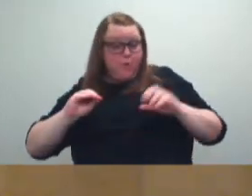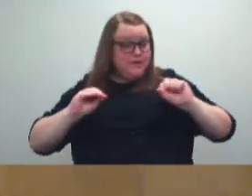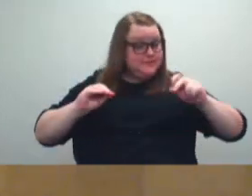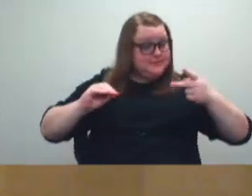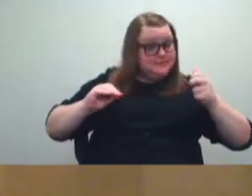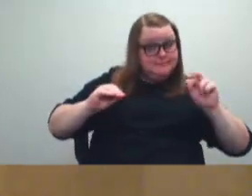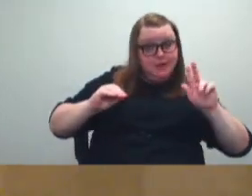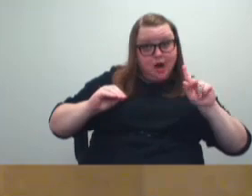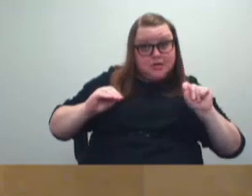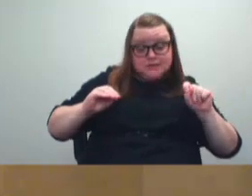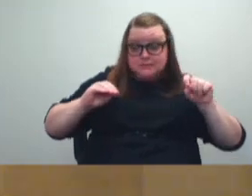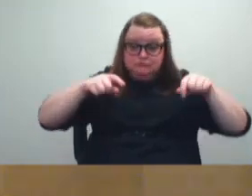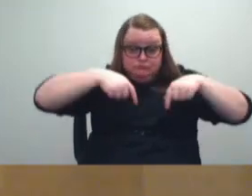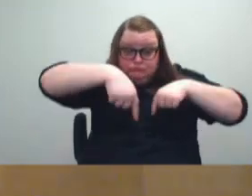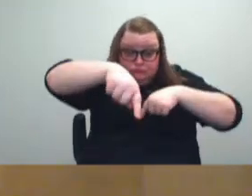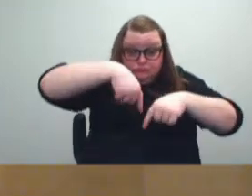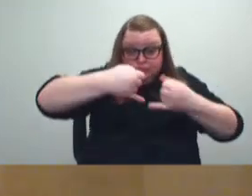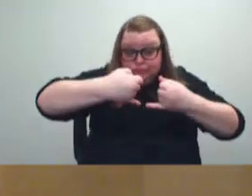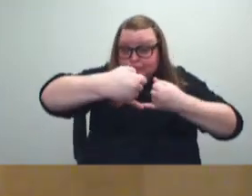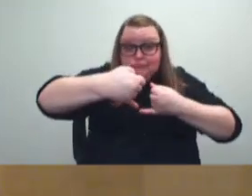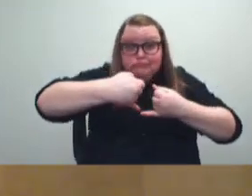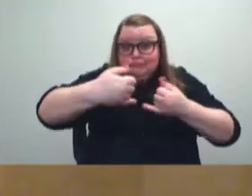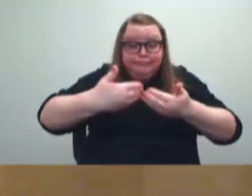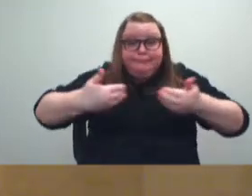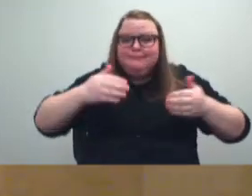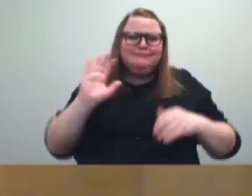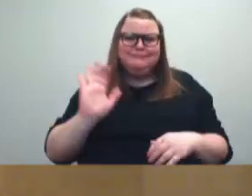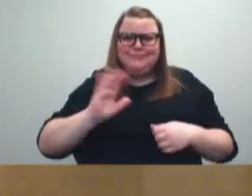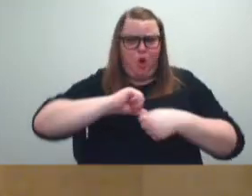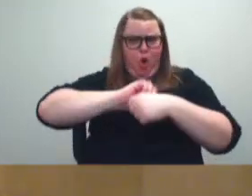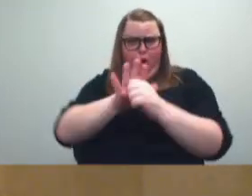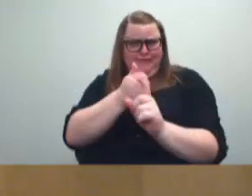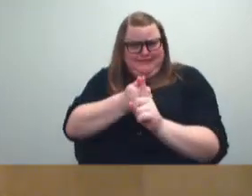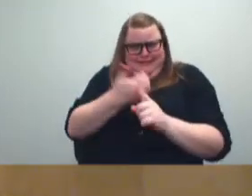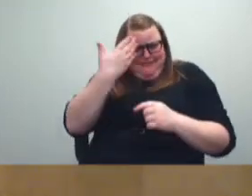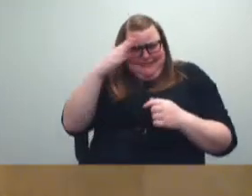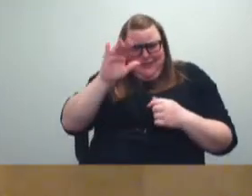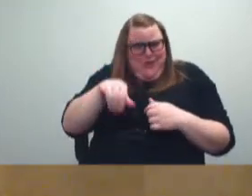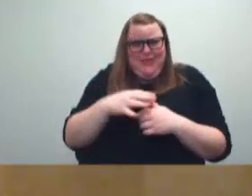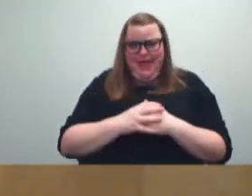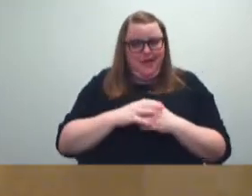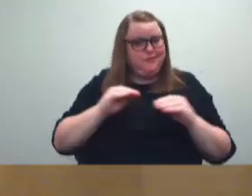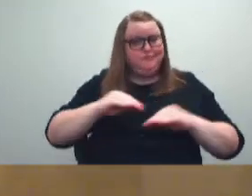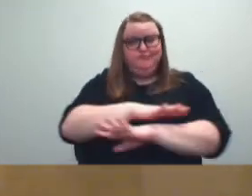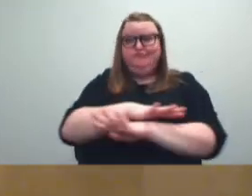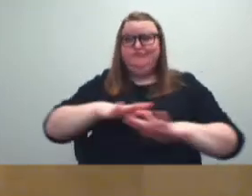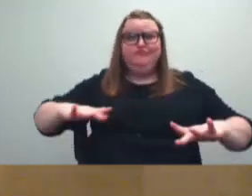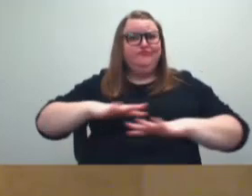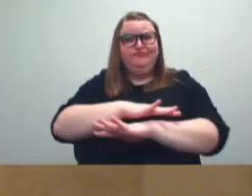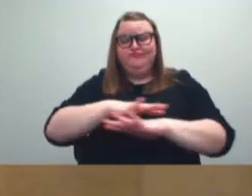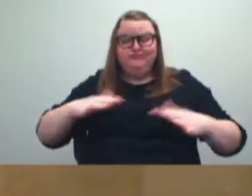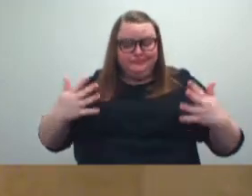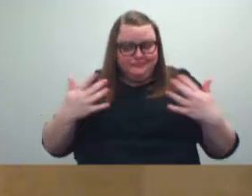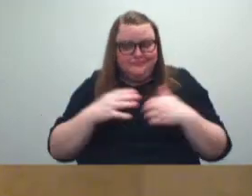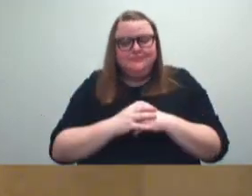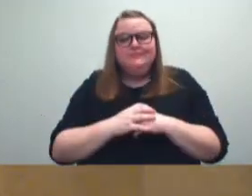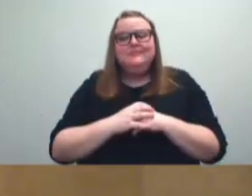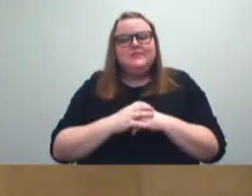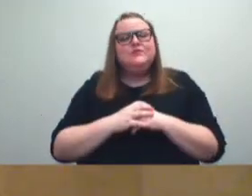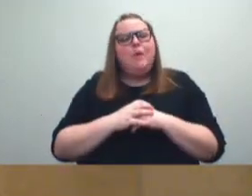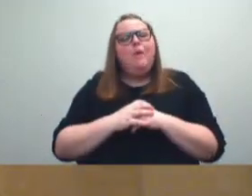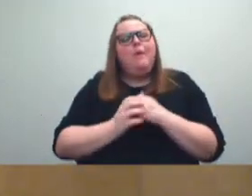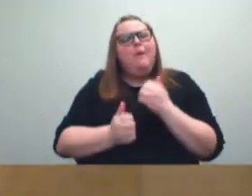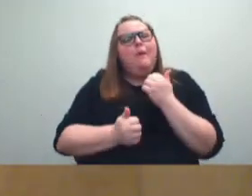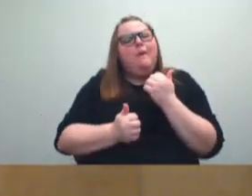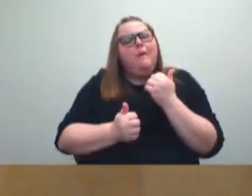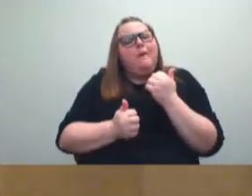doesn't know any of that. And nor do most people who live in it. And so we have to find ways to make sure we are coming